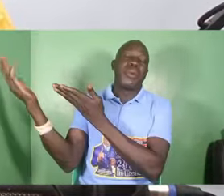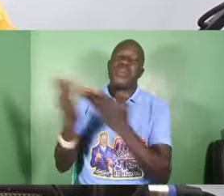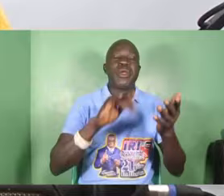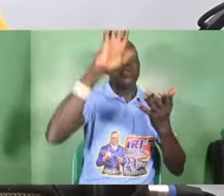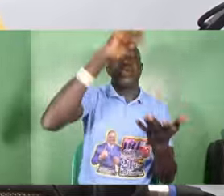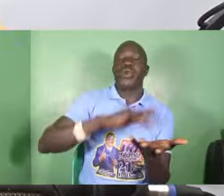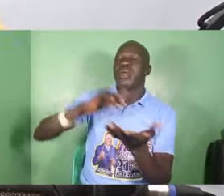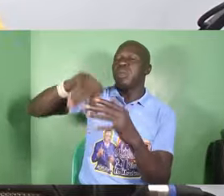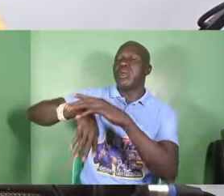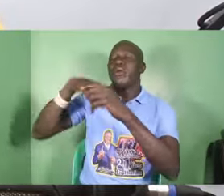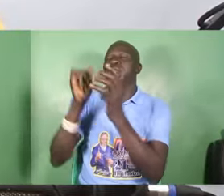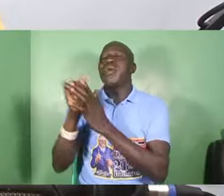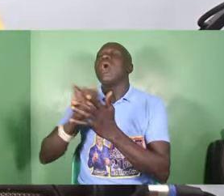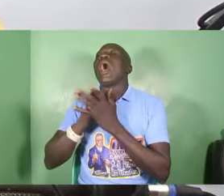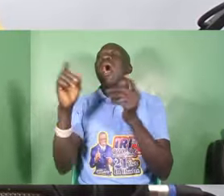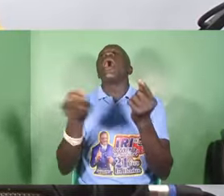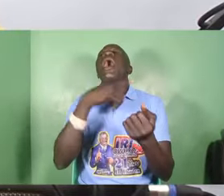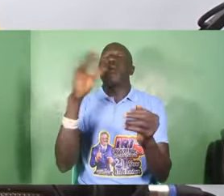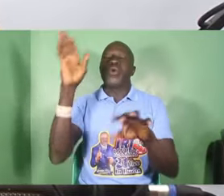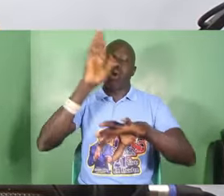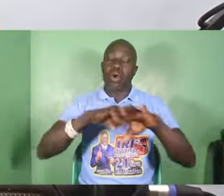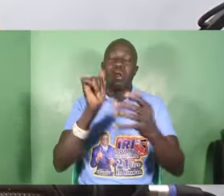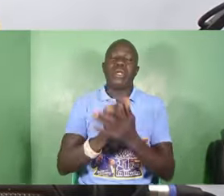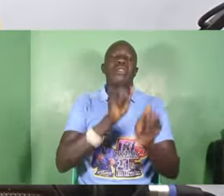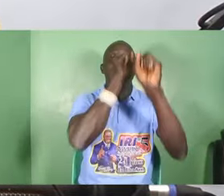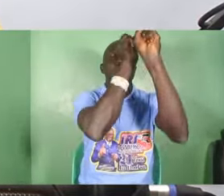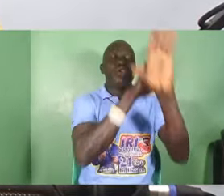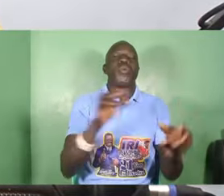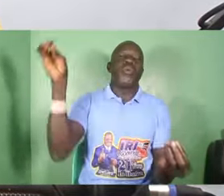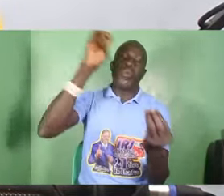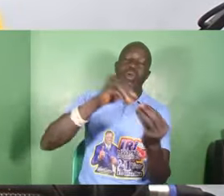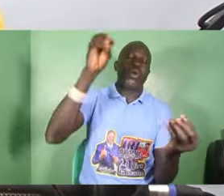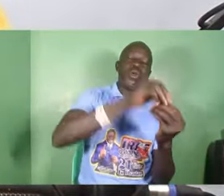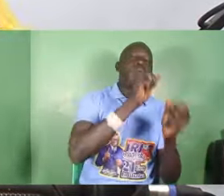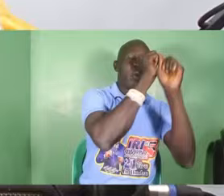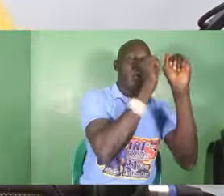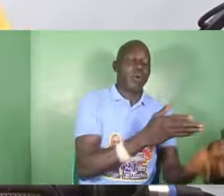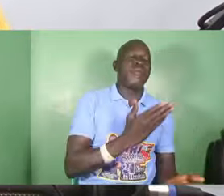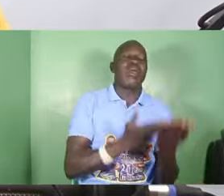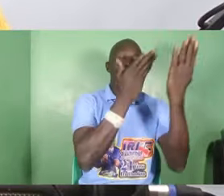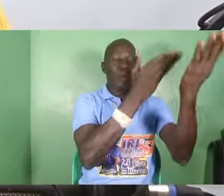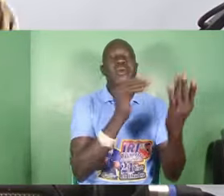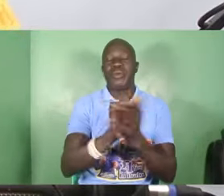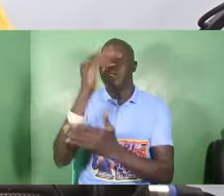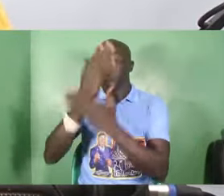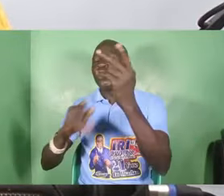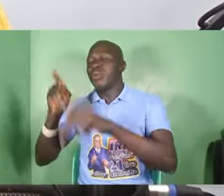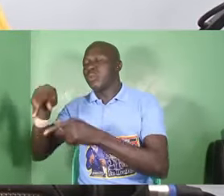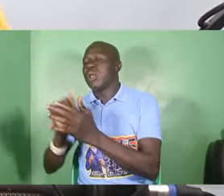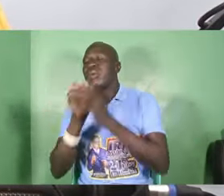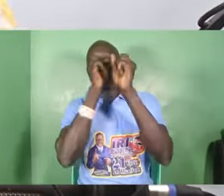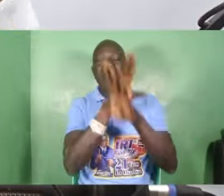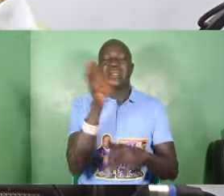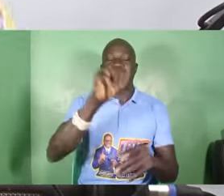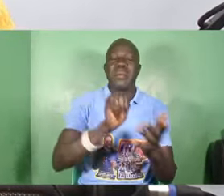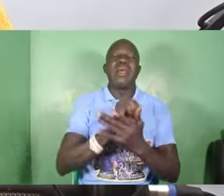jáde. Amen. Ni mo ti pè ní double offering. That's why I call it double offering. Double offering. Double offering. Àwọn kan wà. There is some. Kọ́lọ́ ràn wọ́n lọ́wọ́. That God